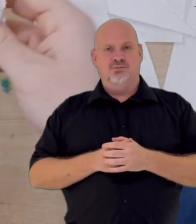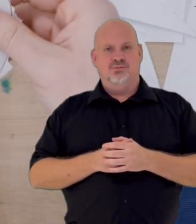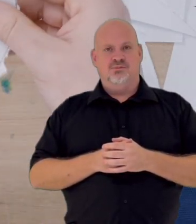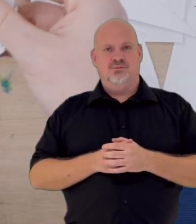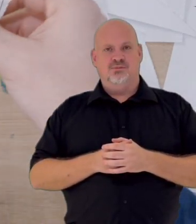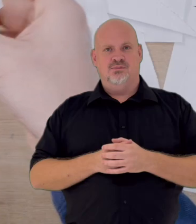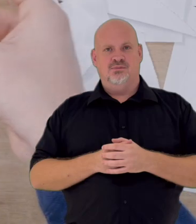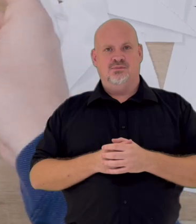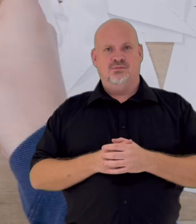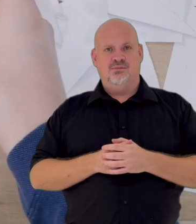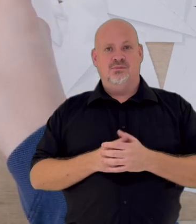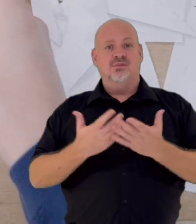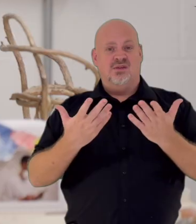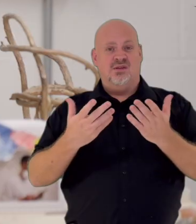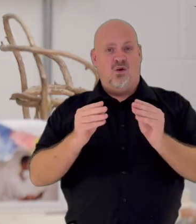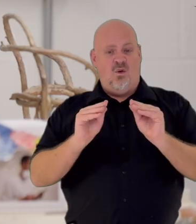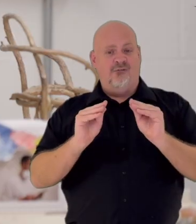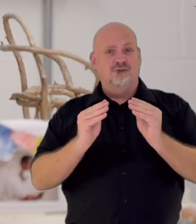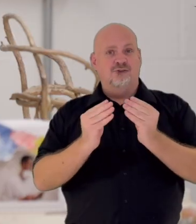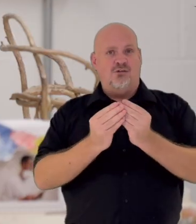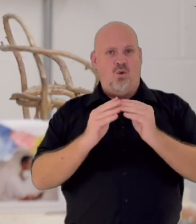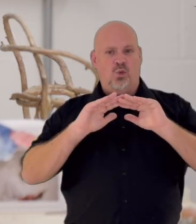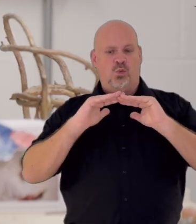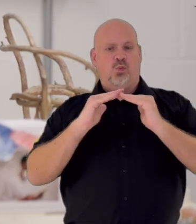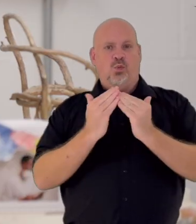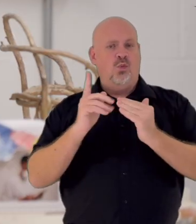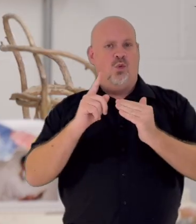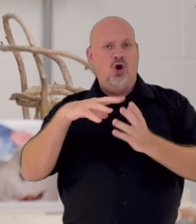And then fold this round to make a cone.